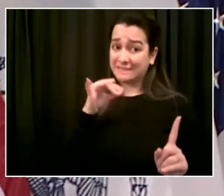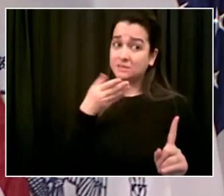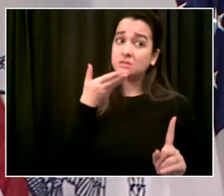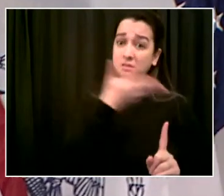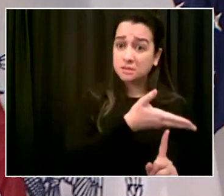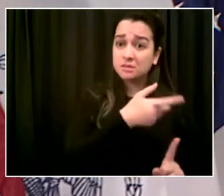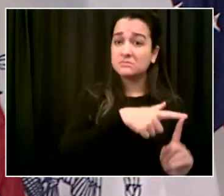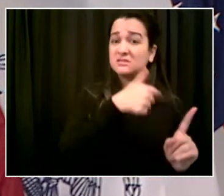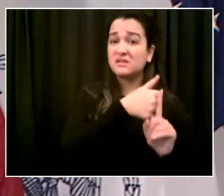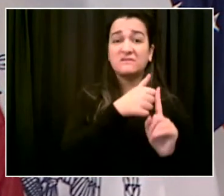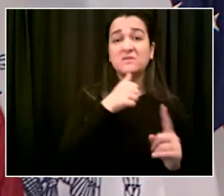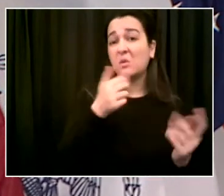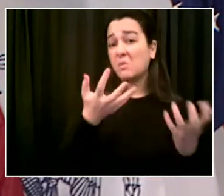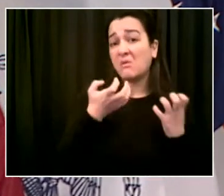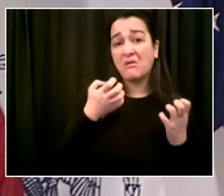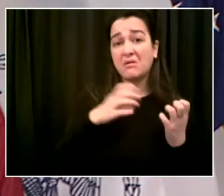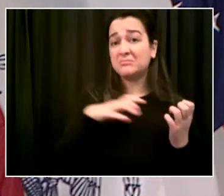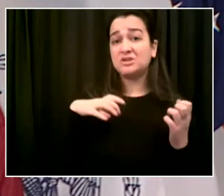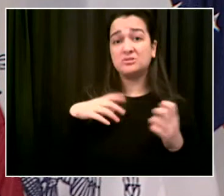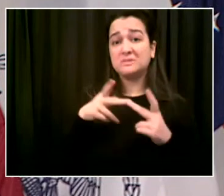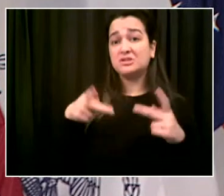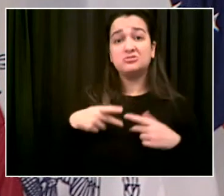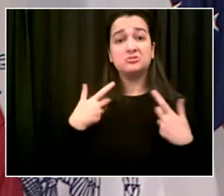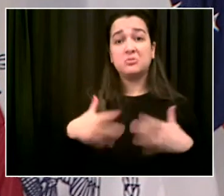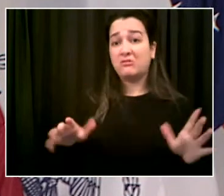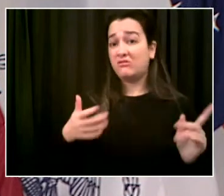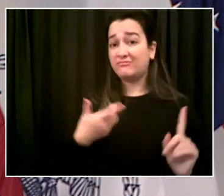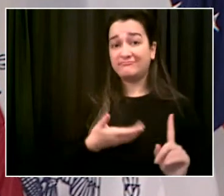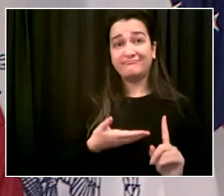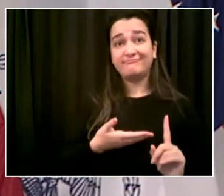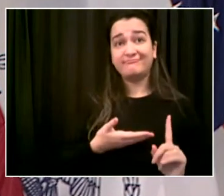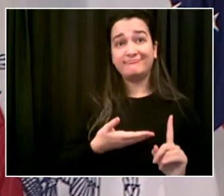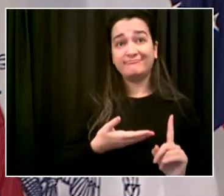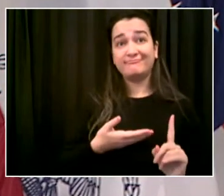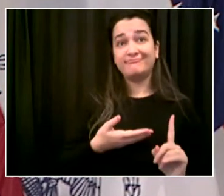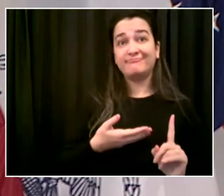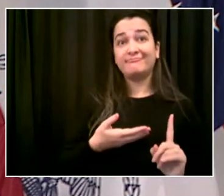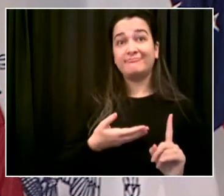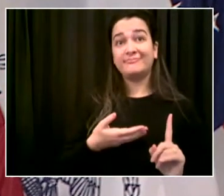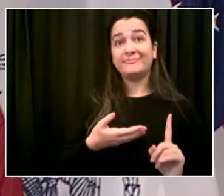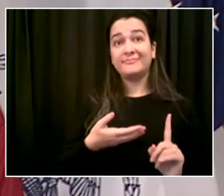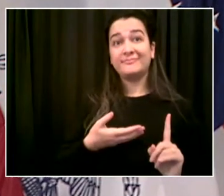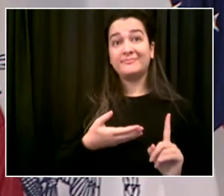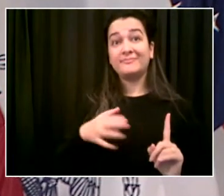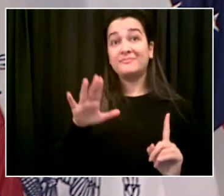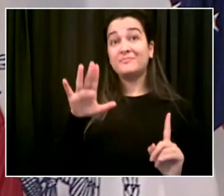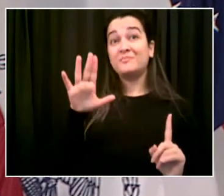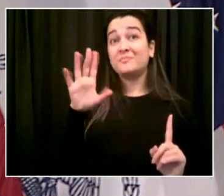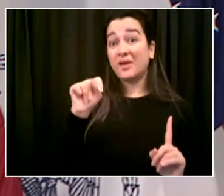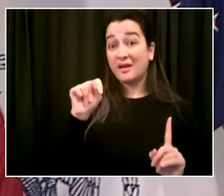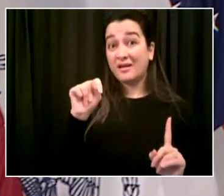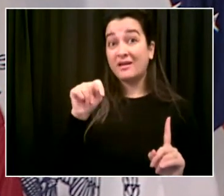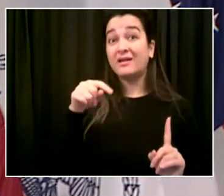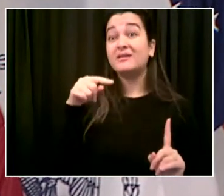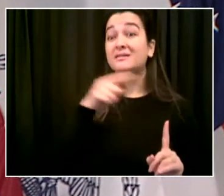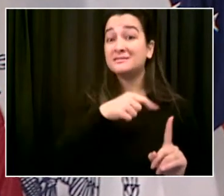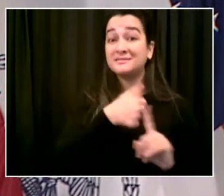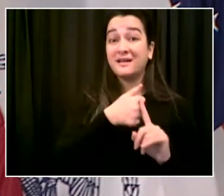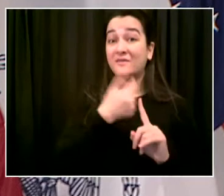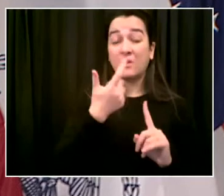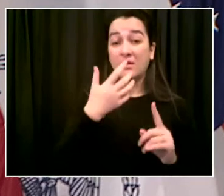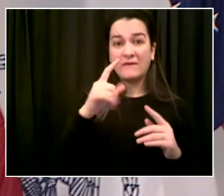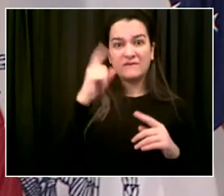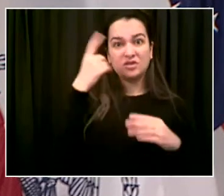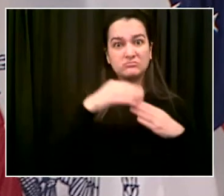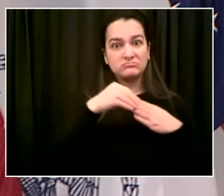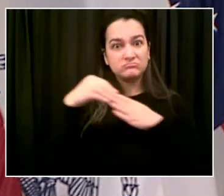Okay, let me ask that question a different way then. Do you know, Margaret Forgioni, Alex Schottenberg, two very prominent women appointees